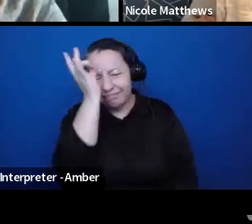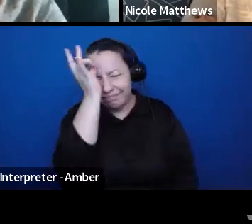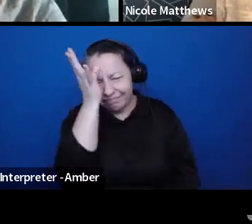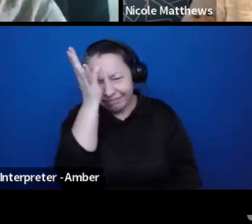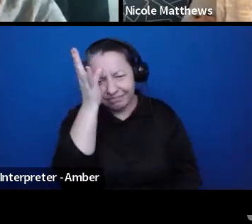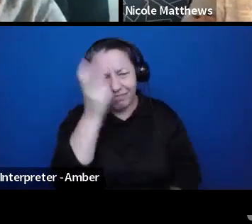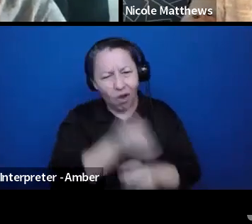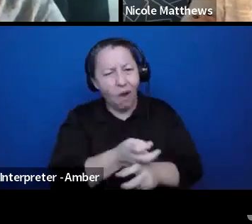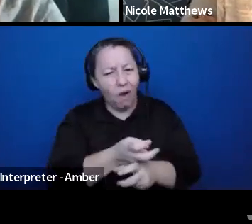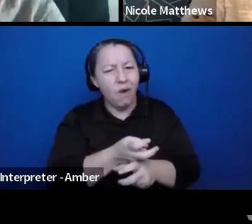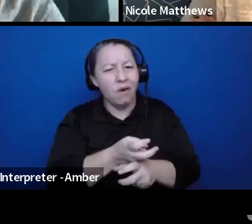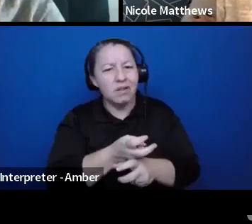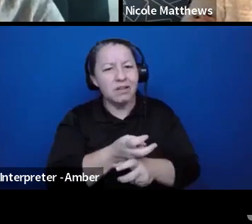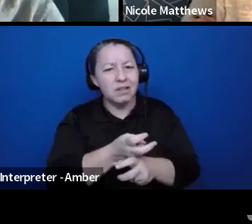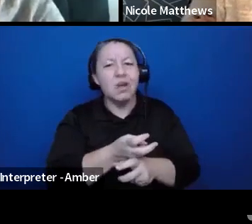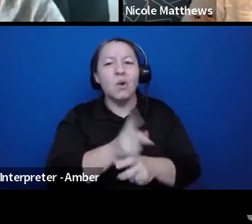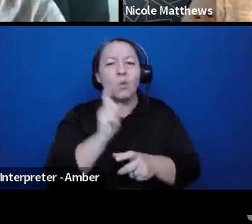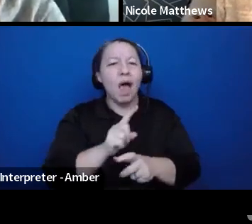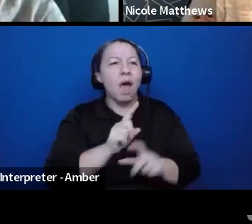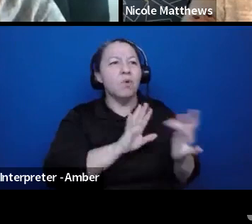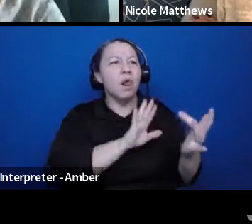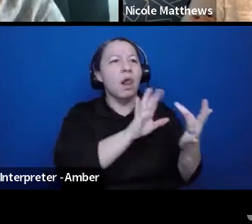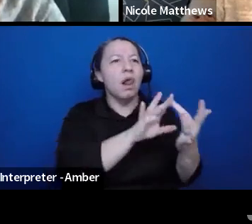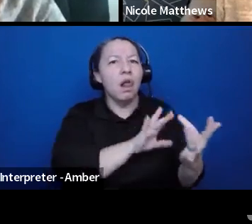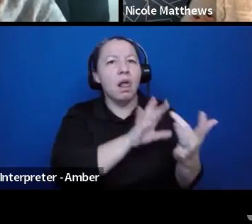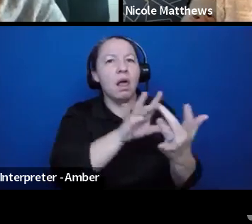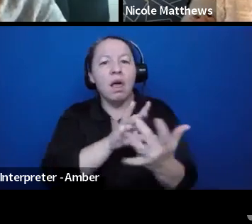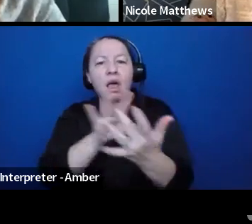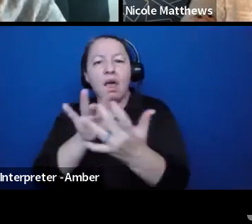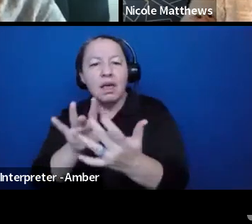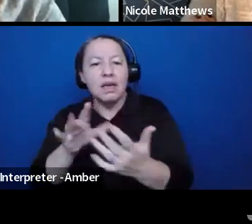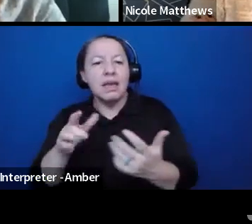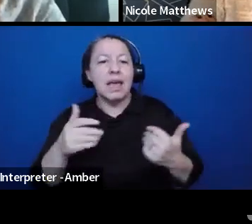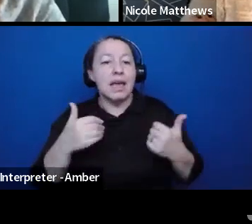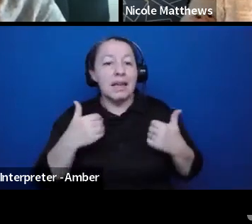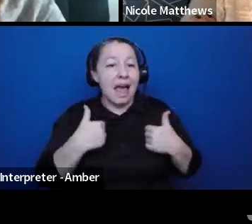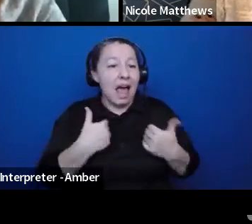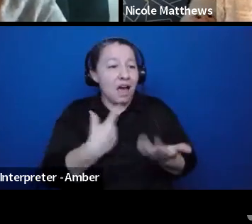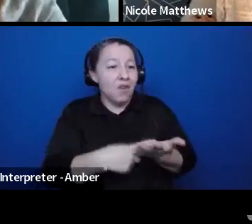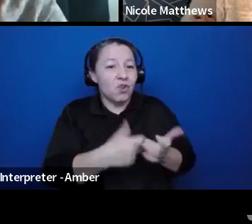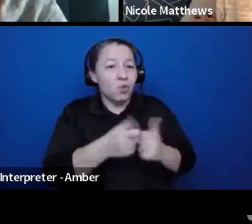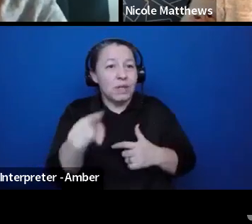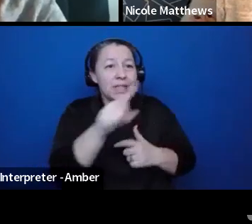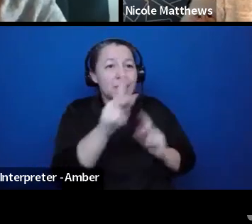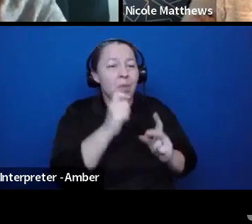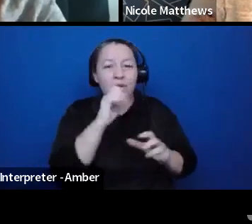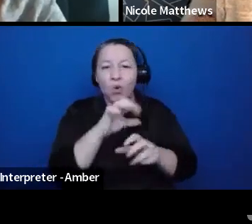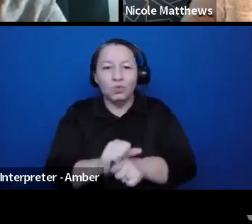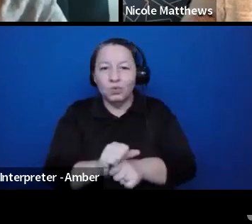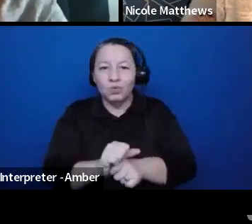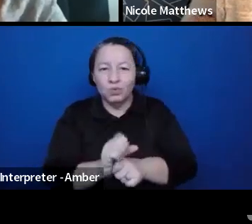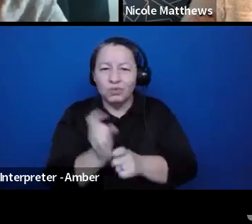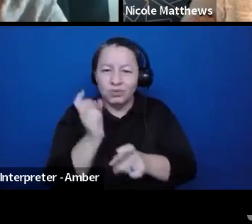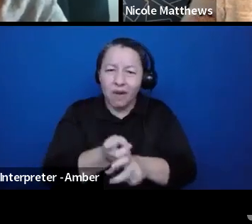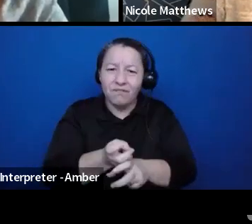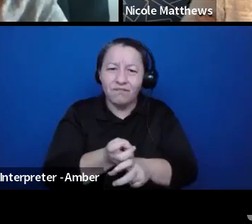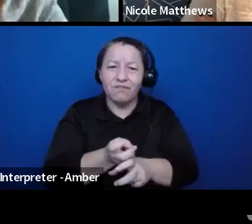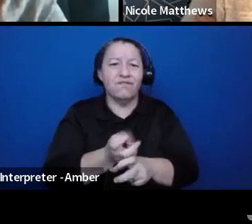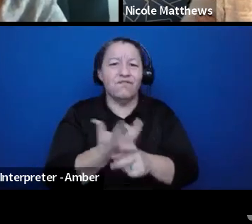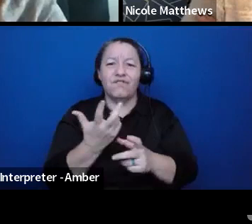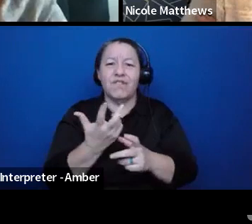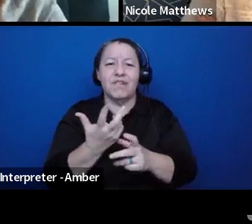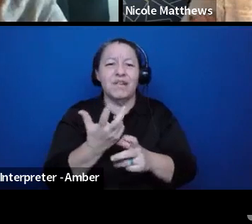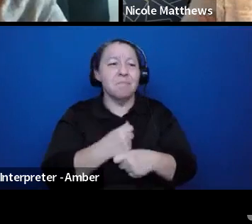these conversations, right? And it's brutal. It's painful. It makes me cry sometimes. It makes me